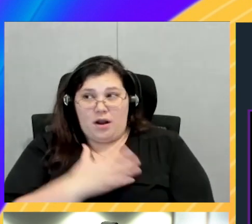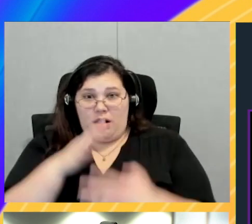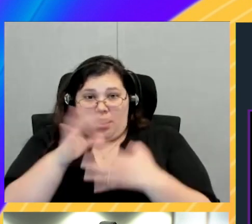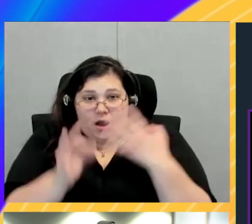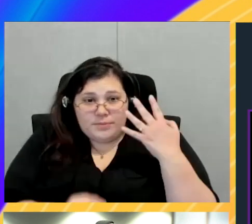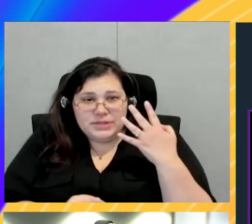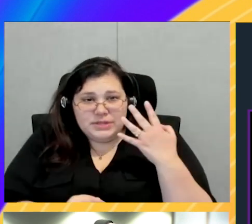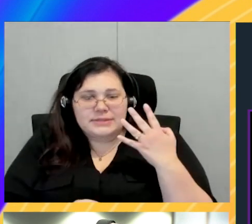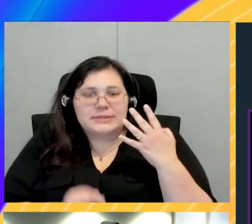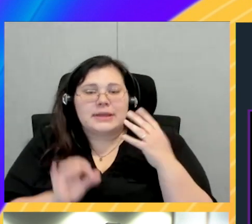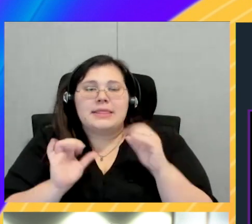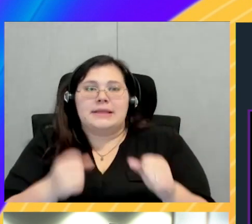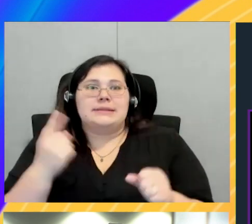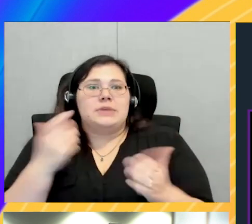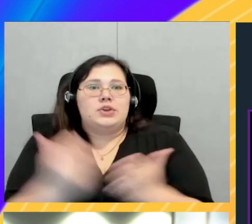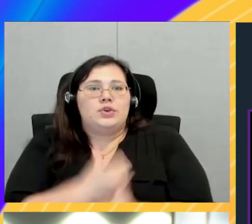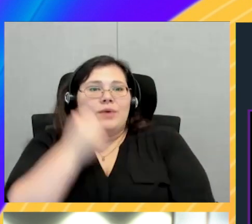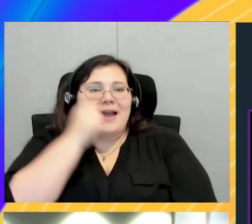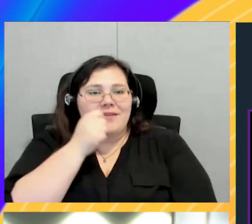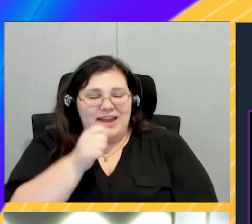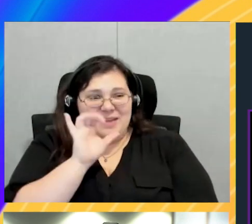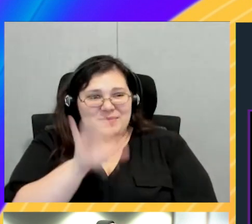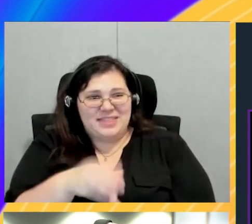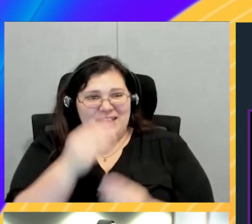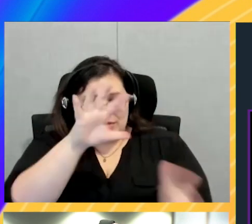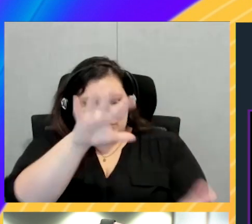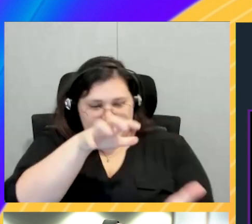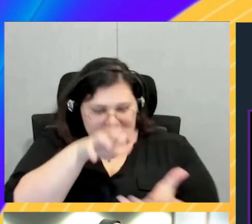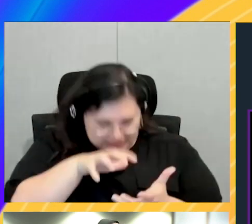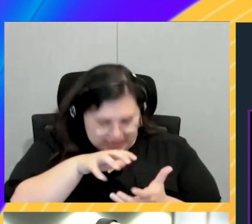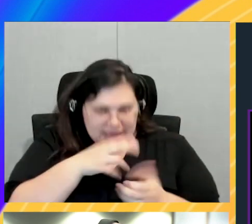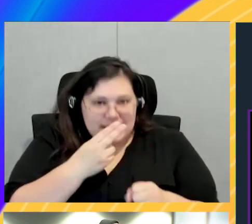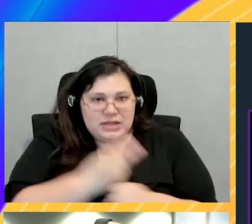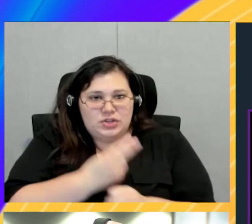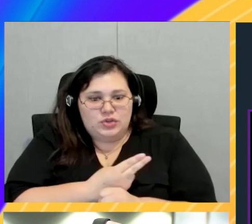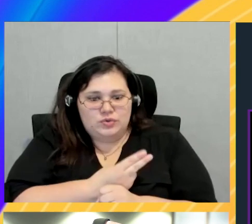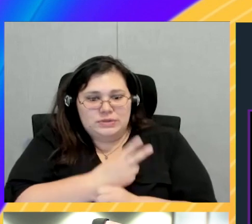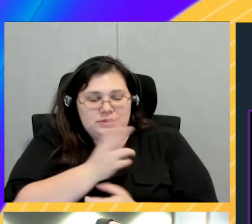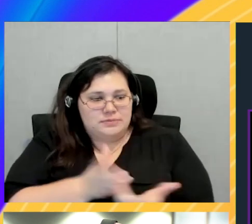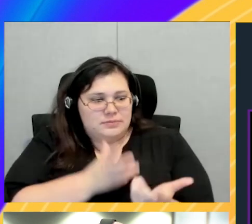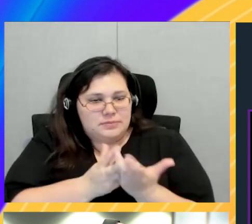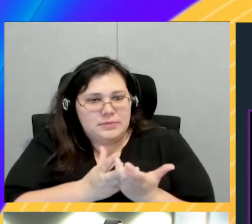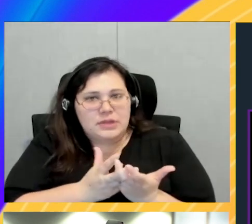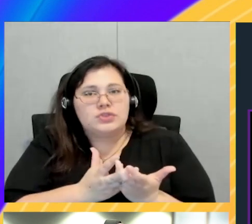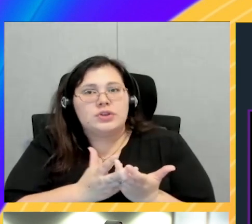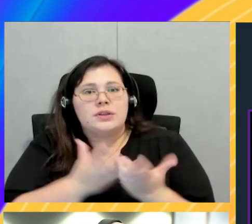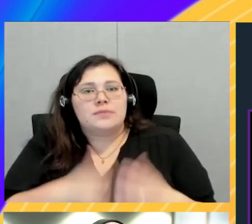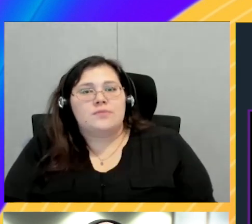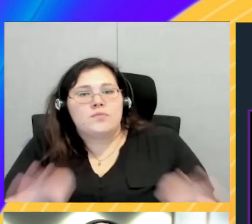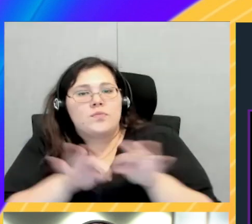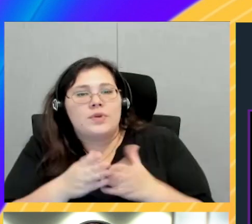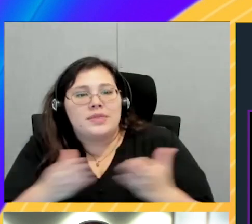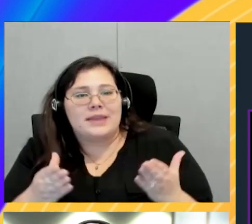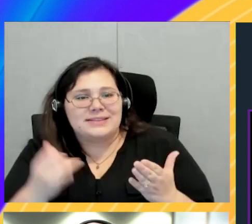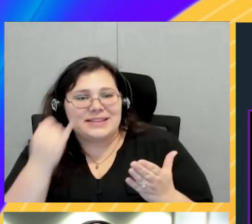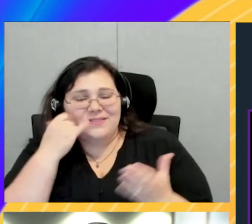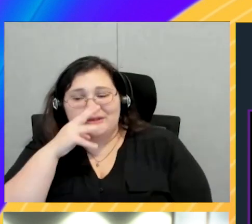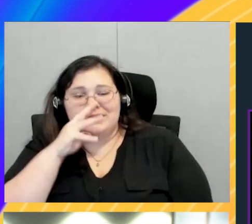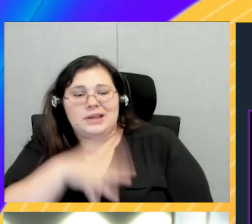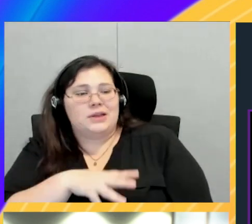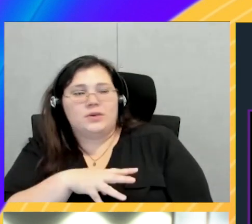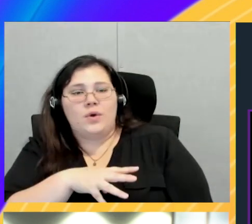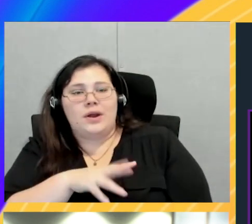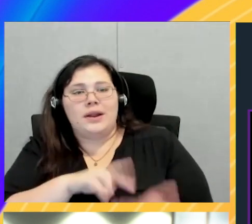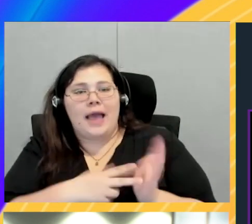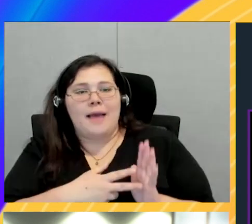curate that content, to pay attention to what matters, you're just leaving value there that is provided to you. And last